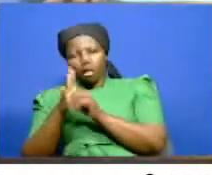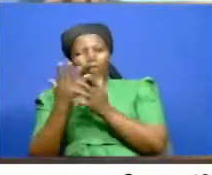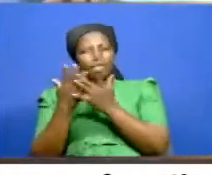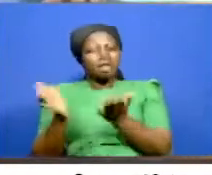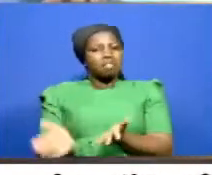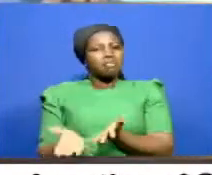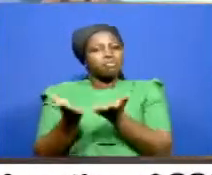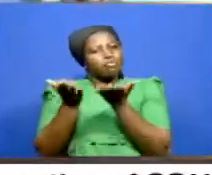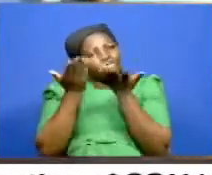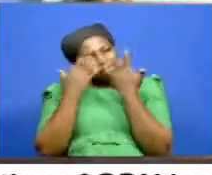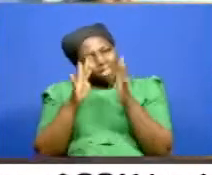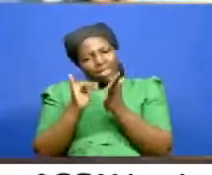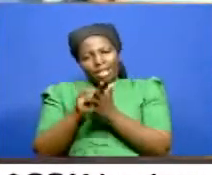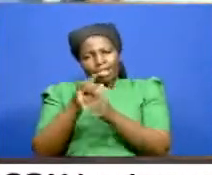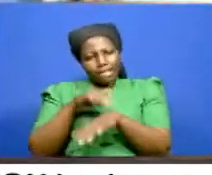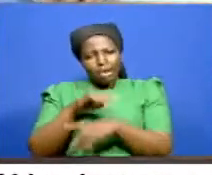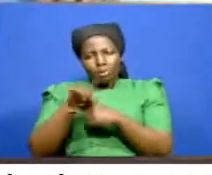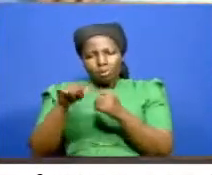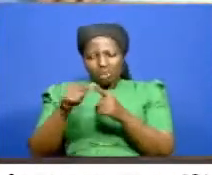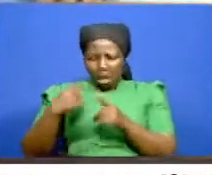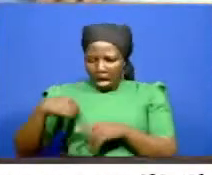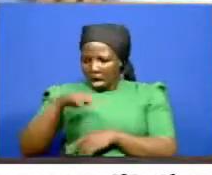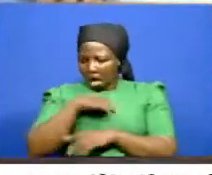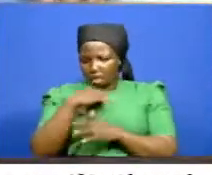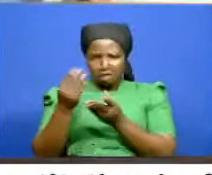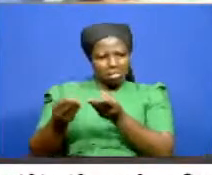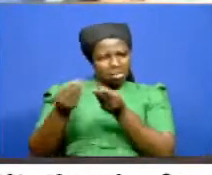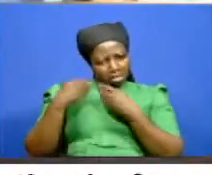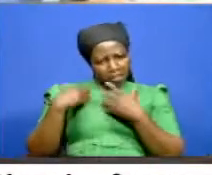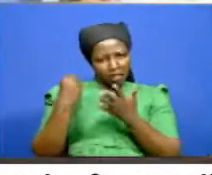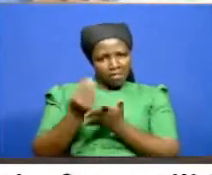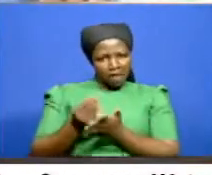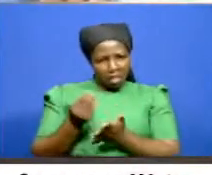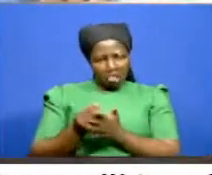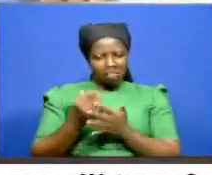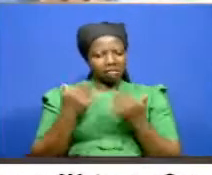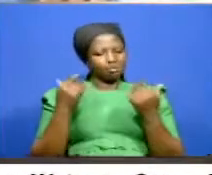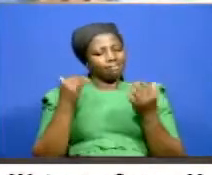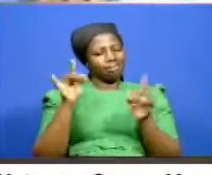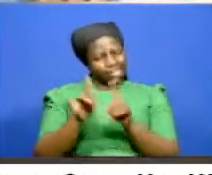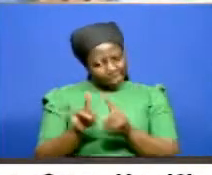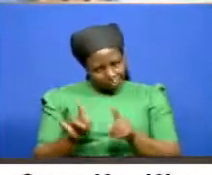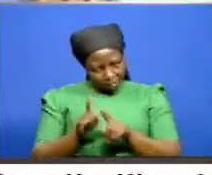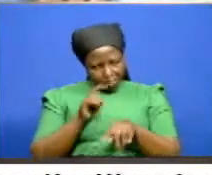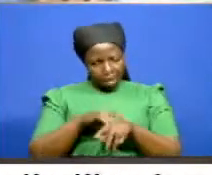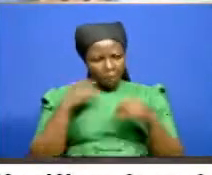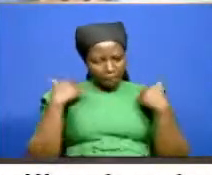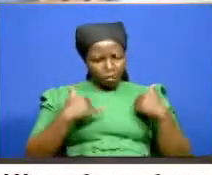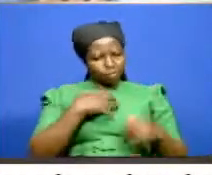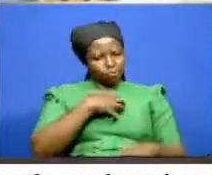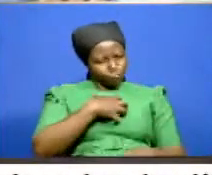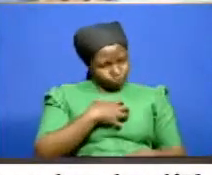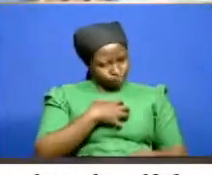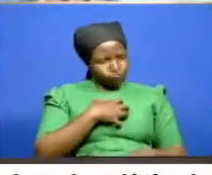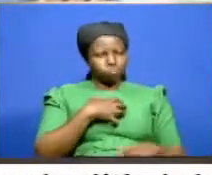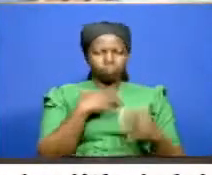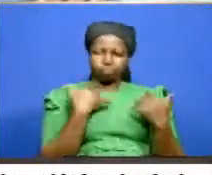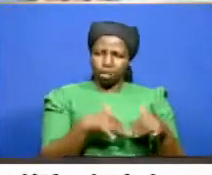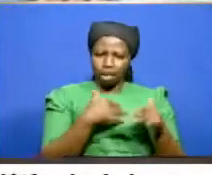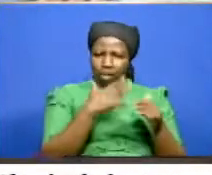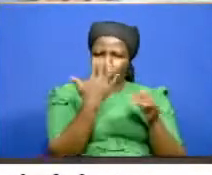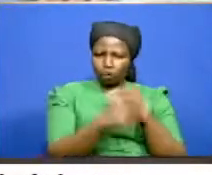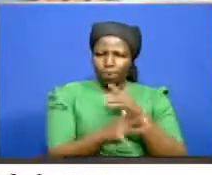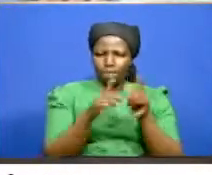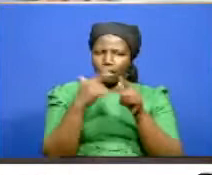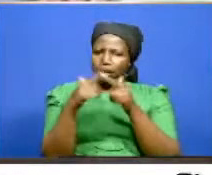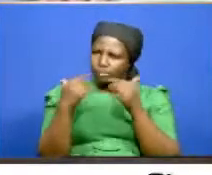time that we got the finances, that's the time that I also retired from the game, that's the time that I also had all the time in my life to just try and,